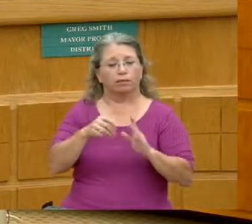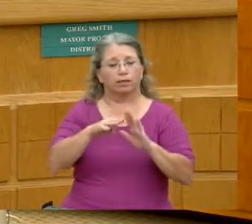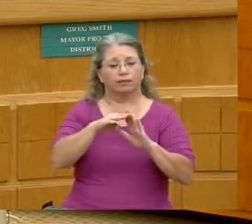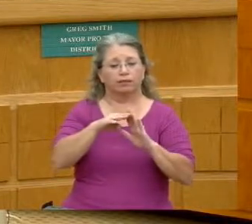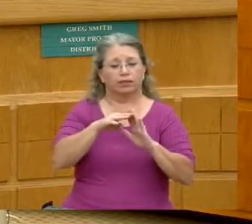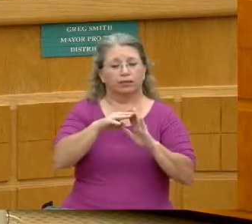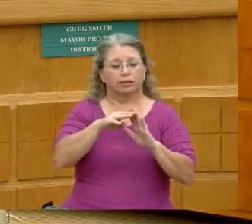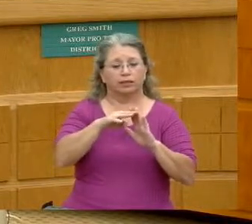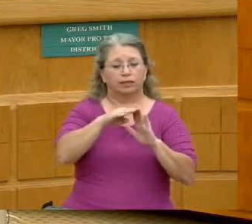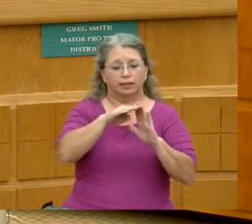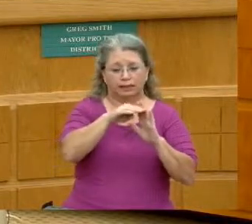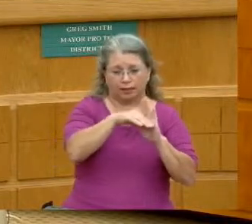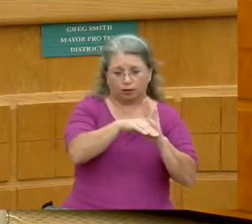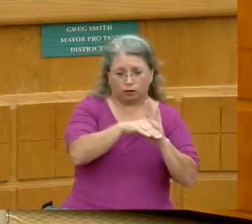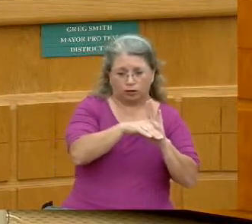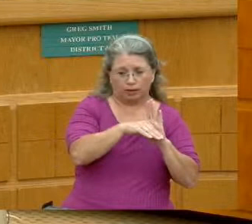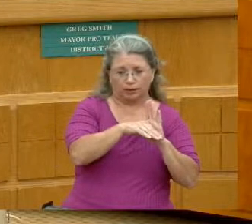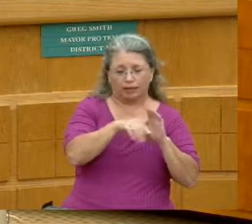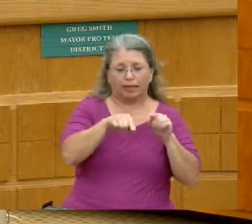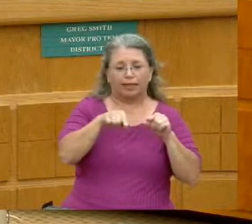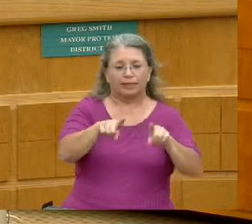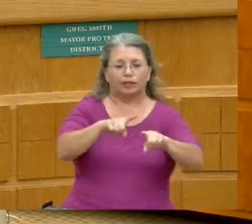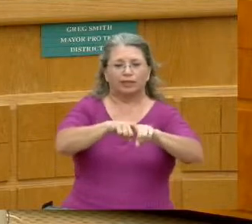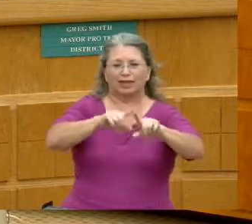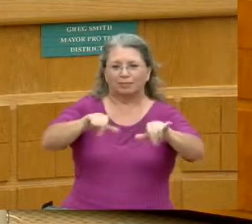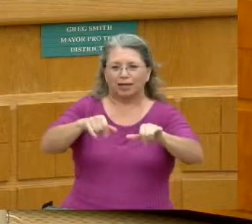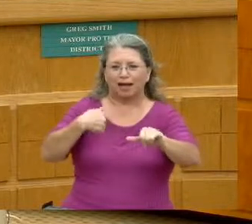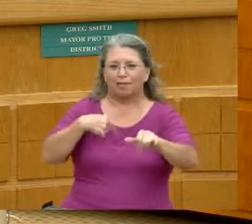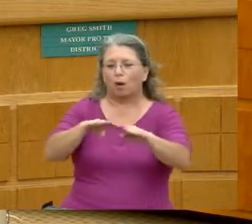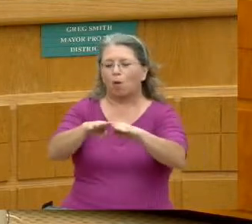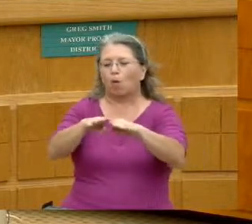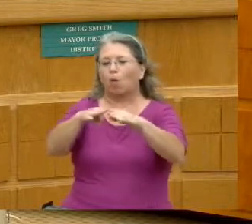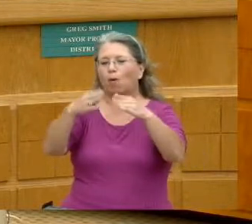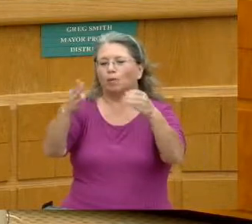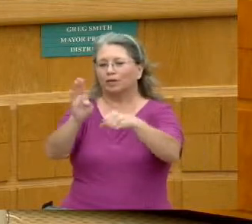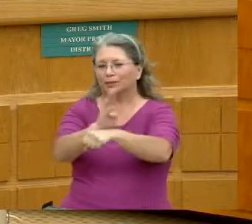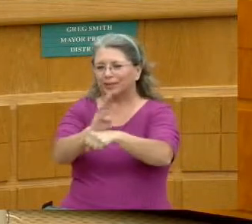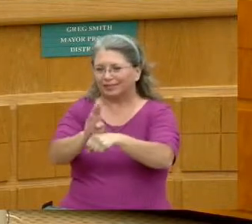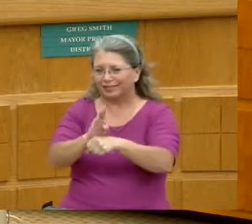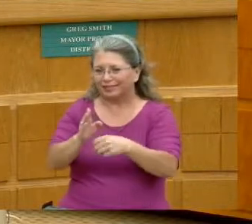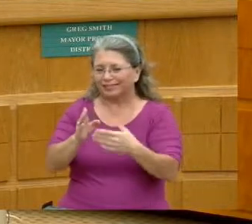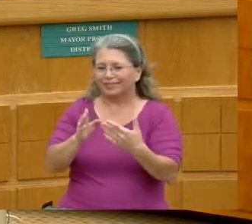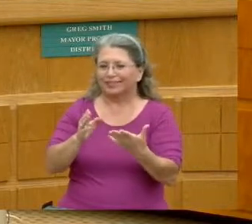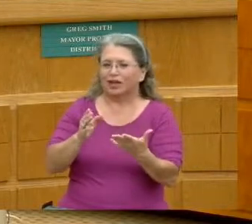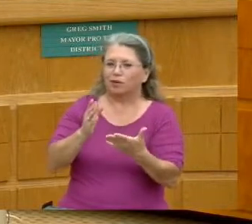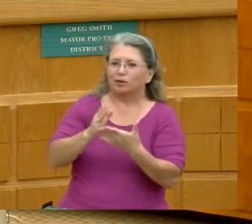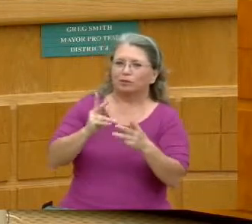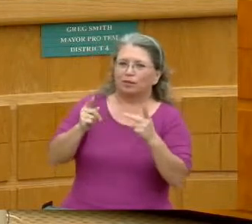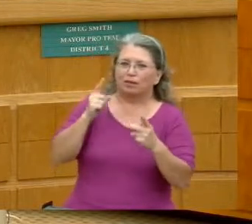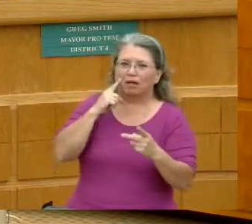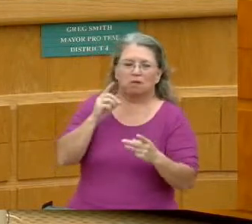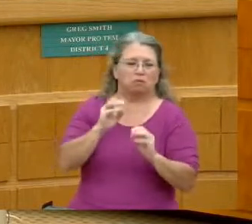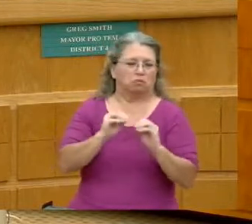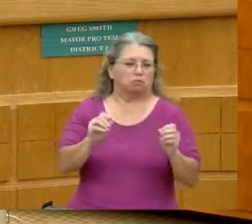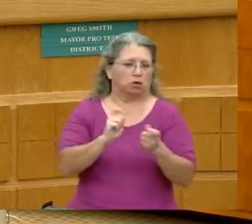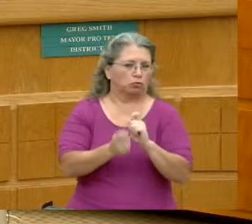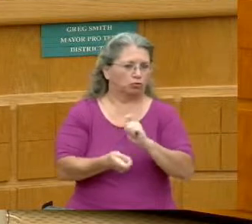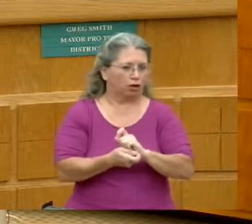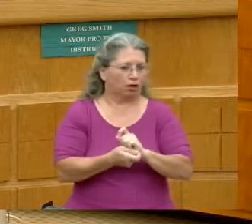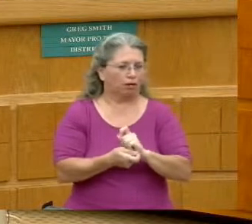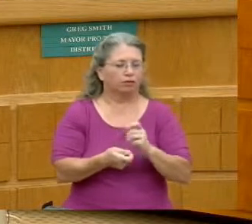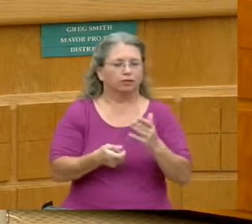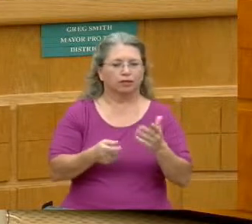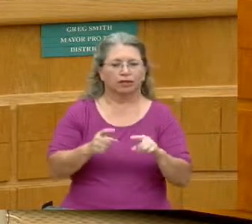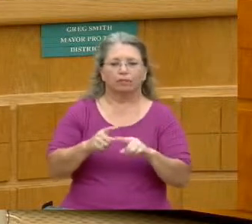up Texas, it would make it look like, either we're declining a little bit or there's no change. But then eventually, if our behavior goes to the point